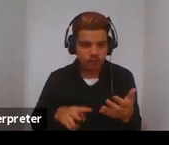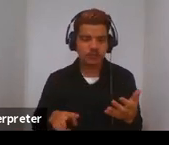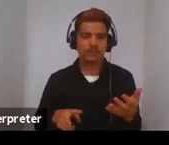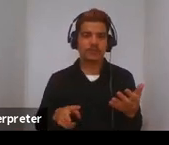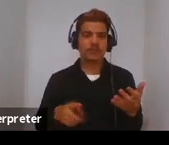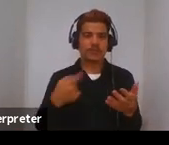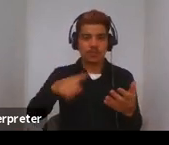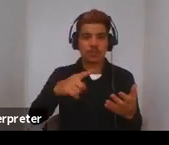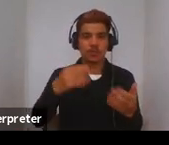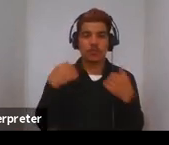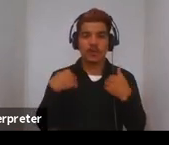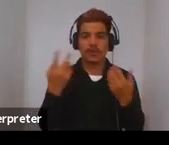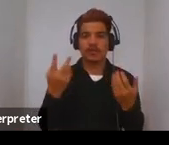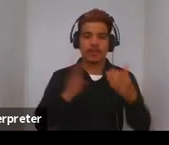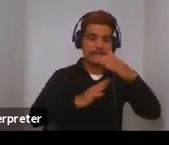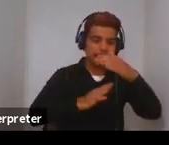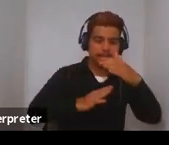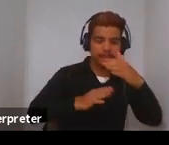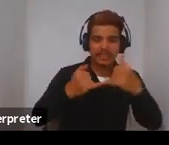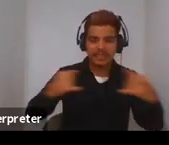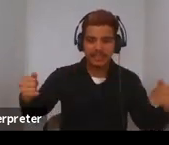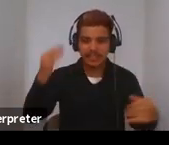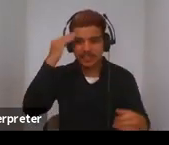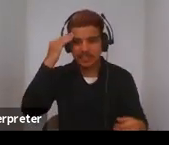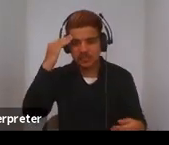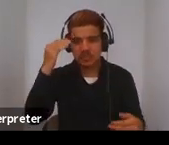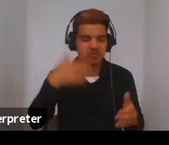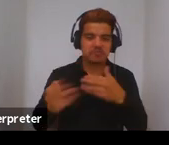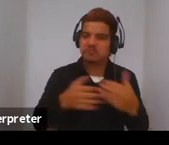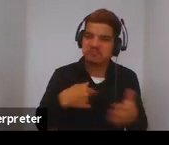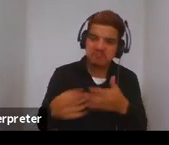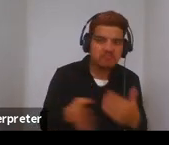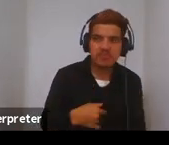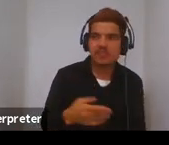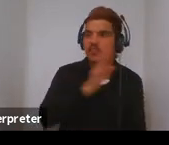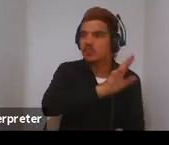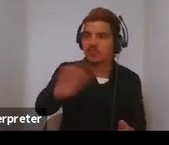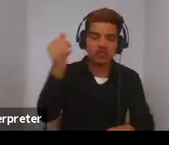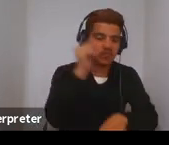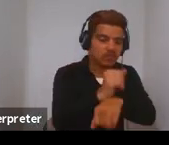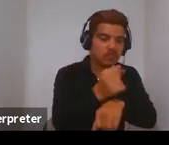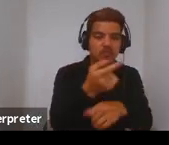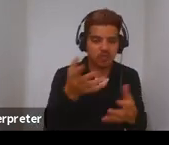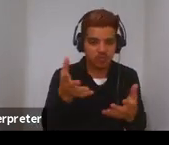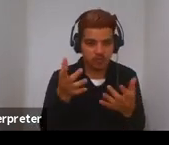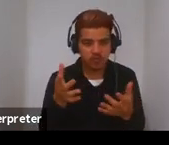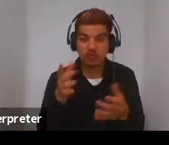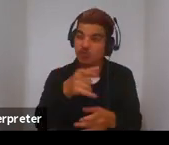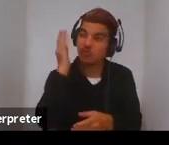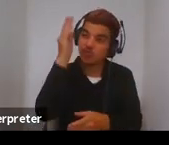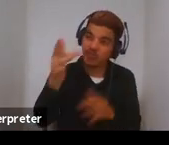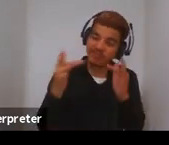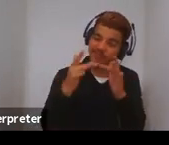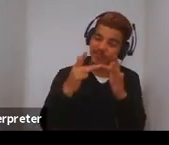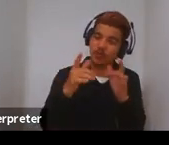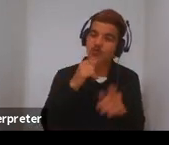you have a baseline knowledge, because no matter what your day-to-day job is, you're going to have contact with people that have experienced sexual